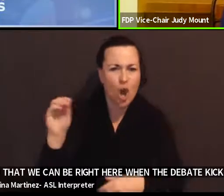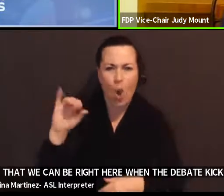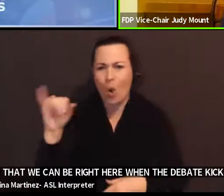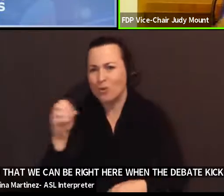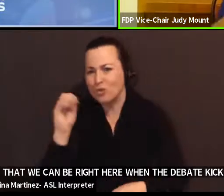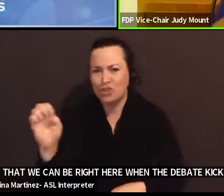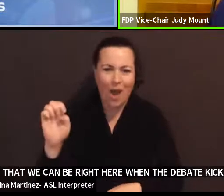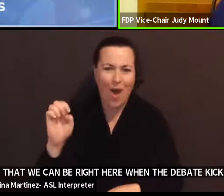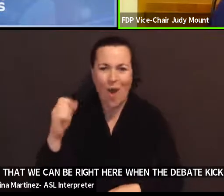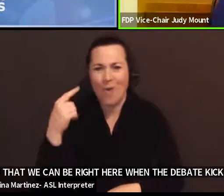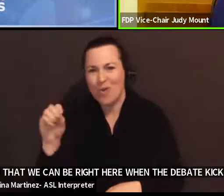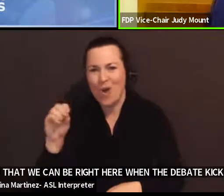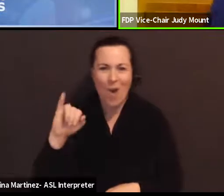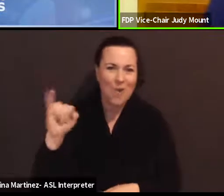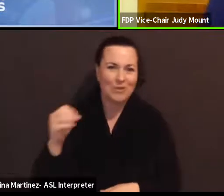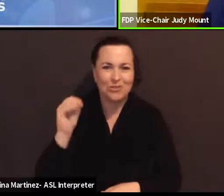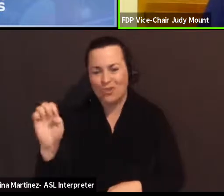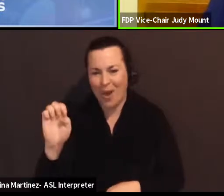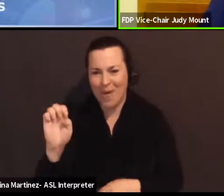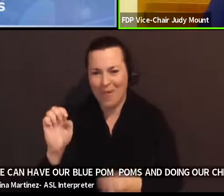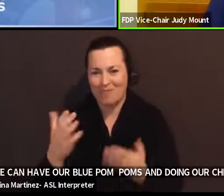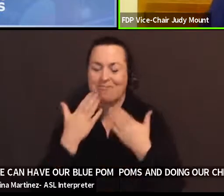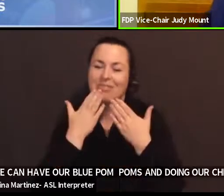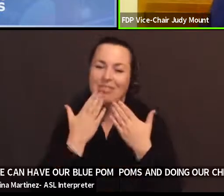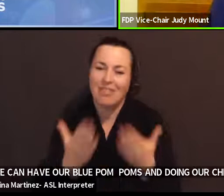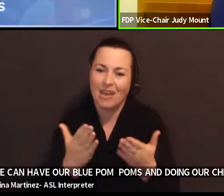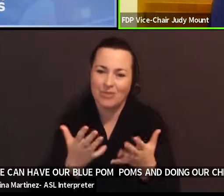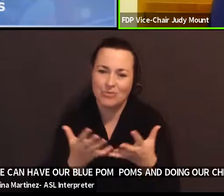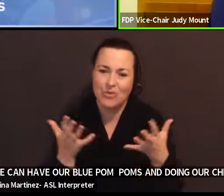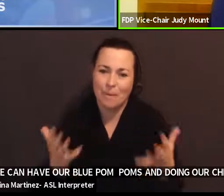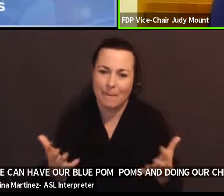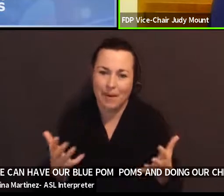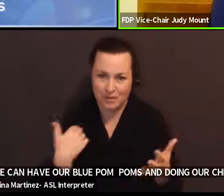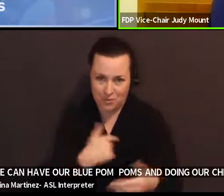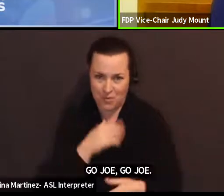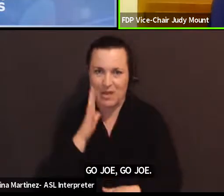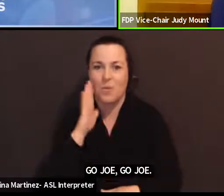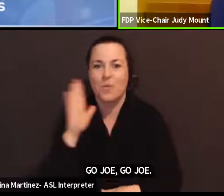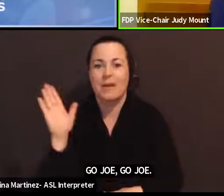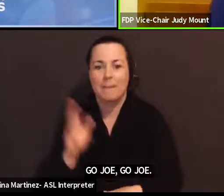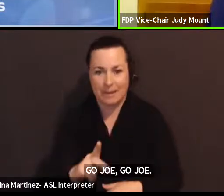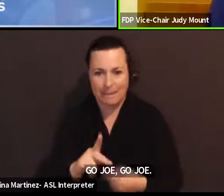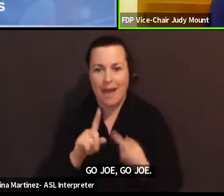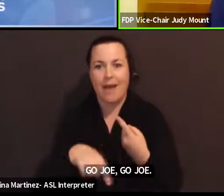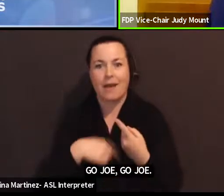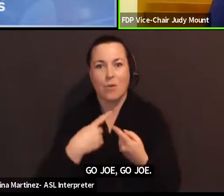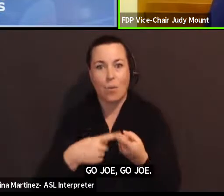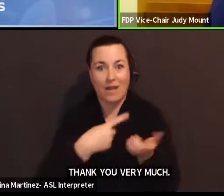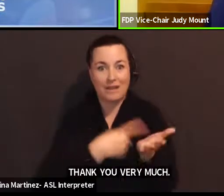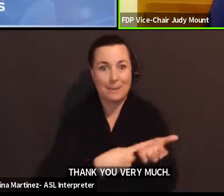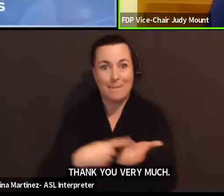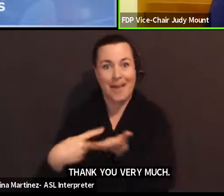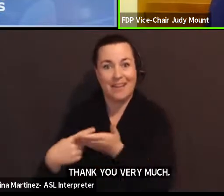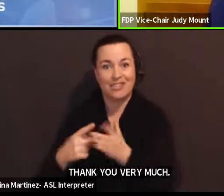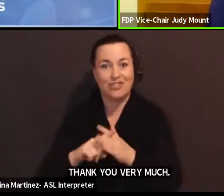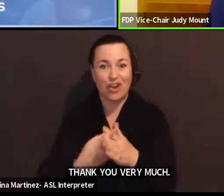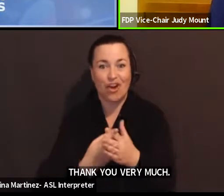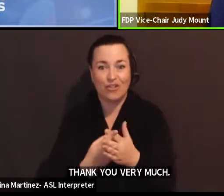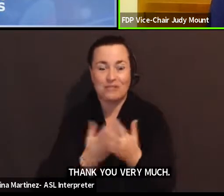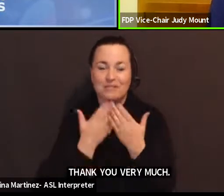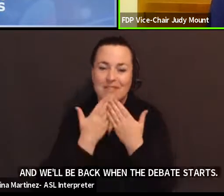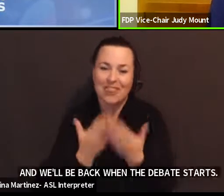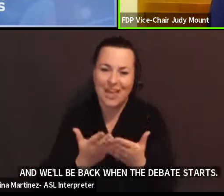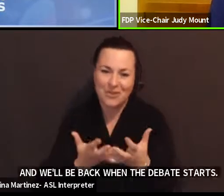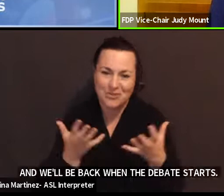Joe. So thank you very much, and we'll be back when the debate starts. Thank you so much.